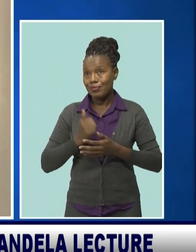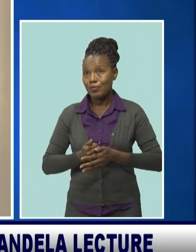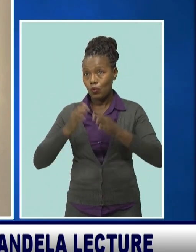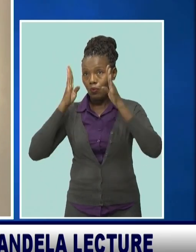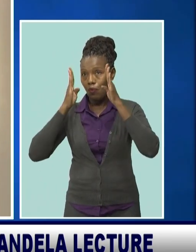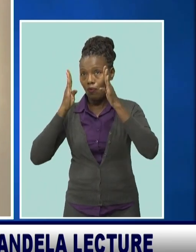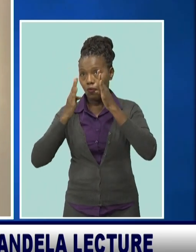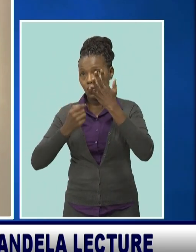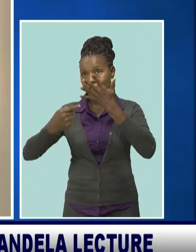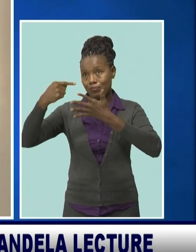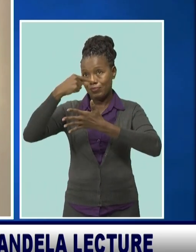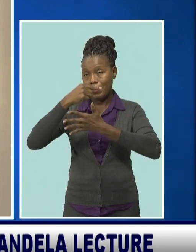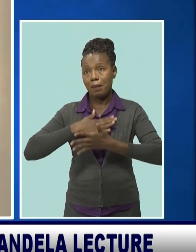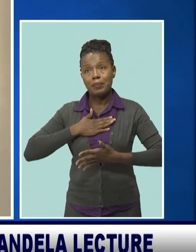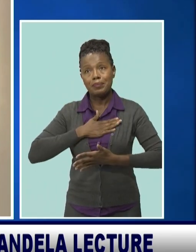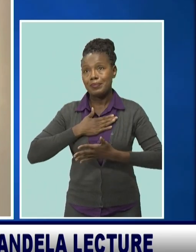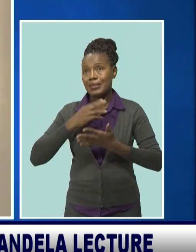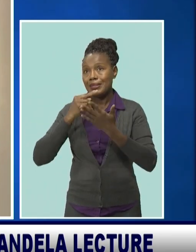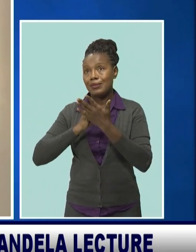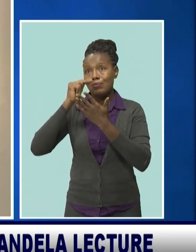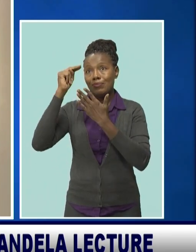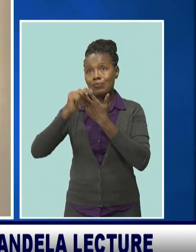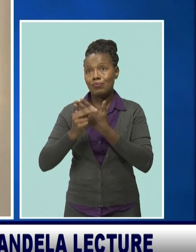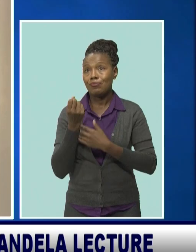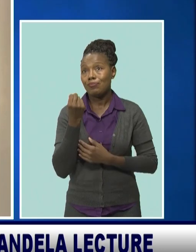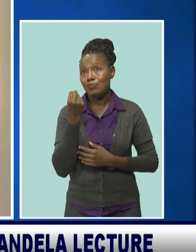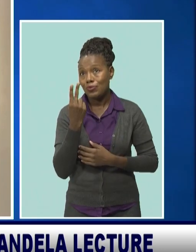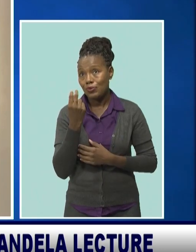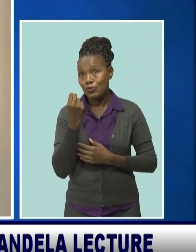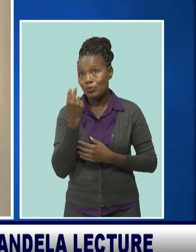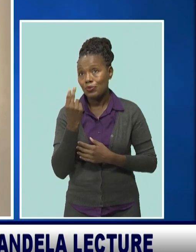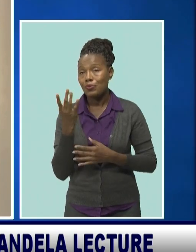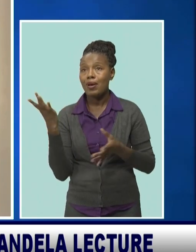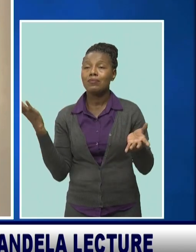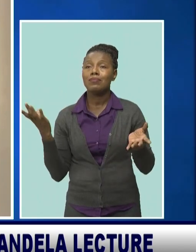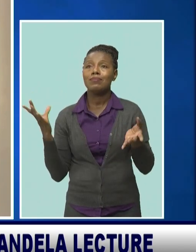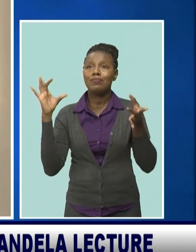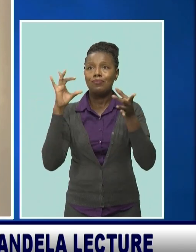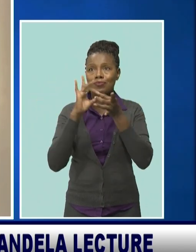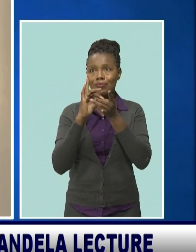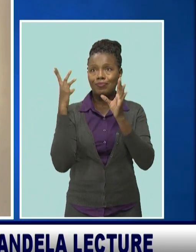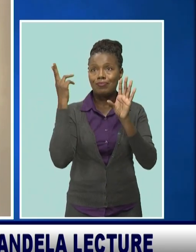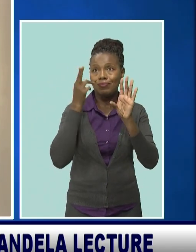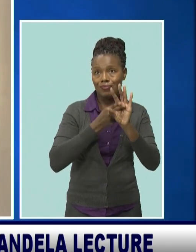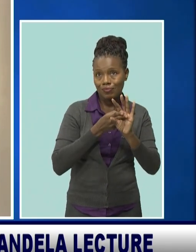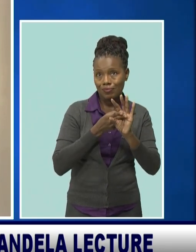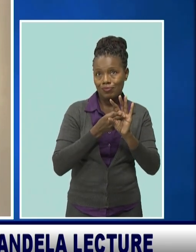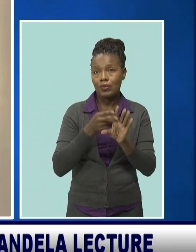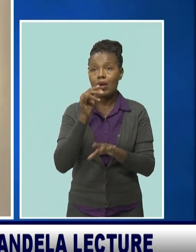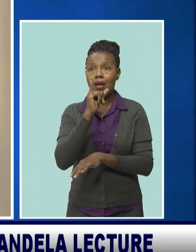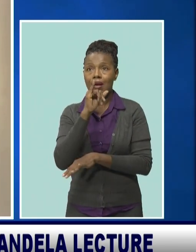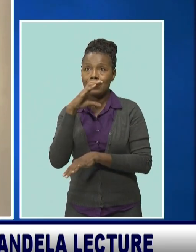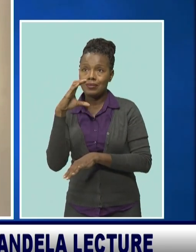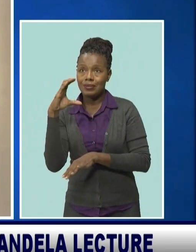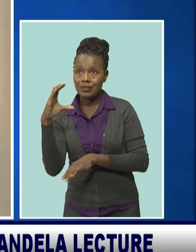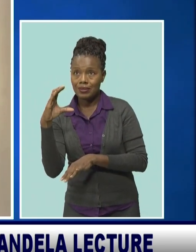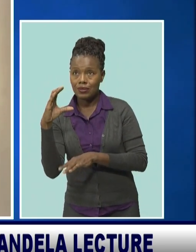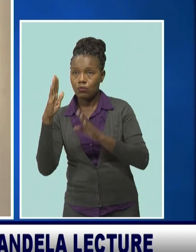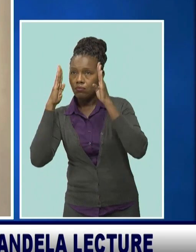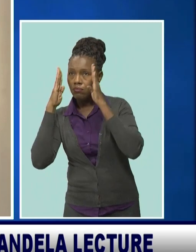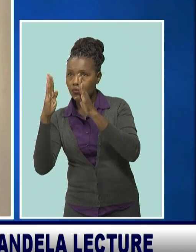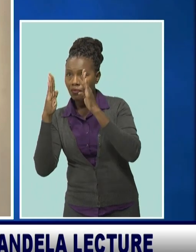Please join us on the 12th of November in eThekwini, Durban, ICC, where we'll be looking at